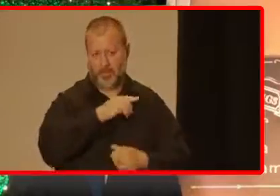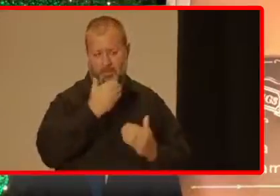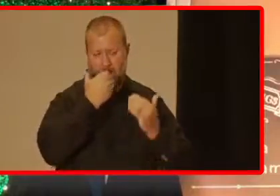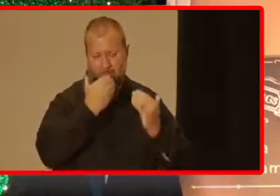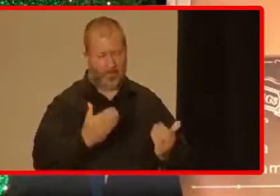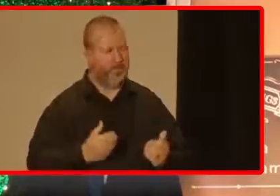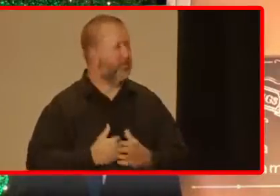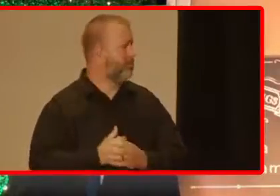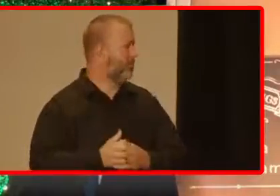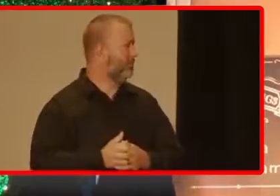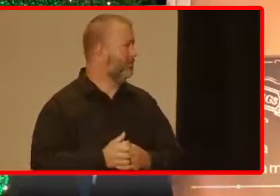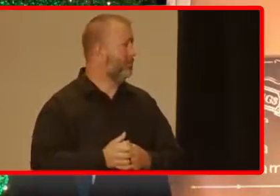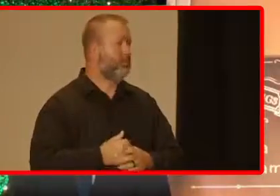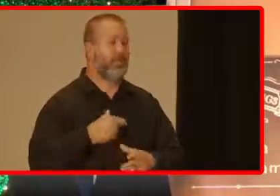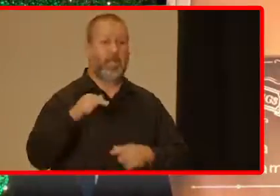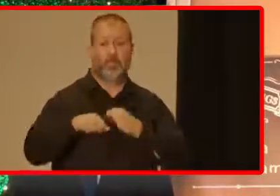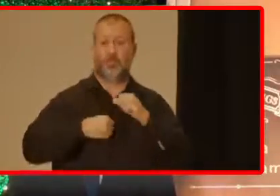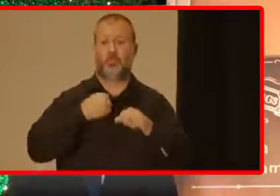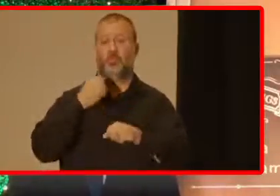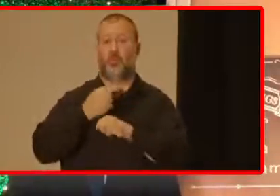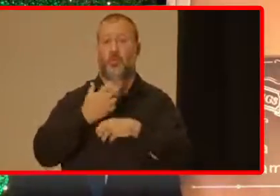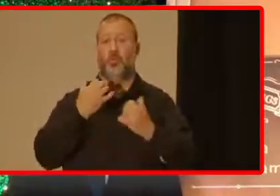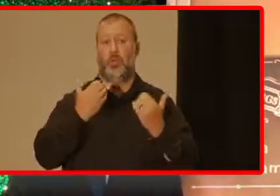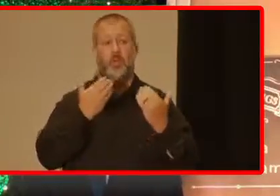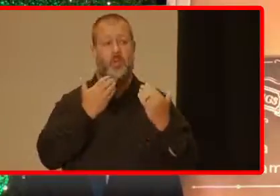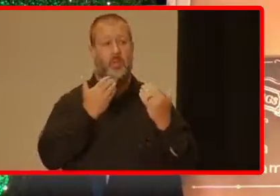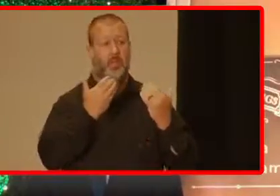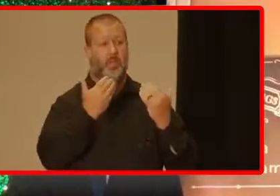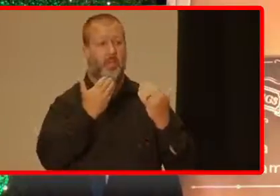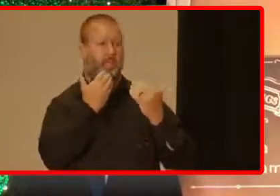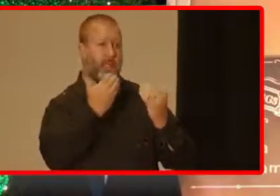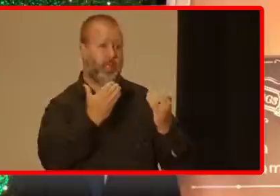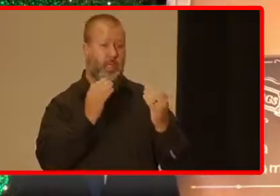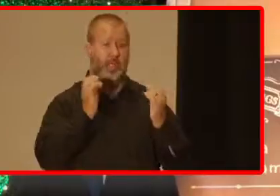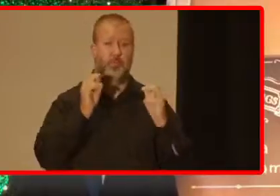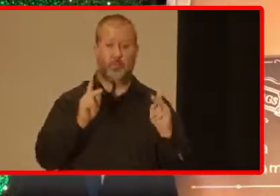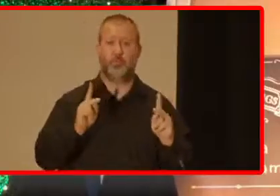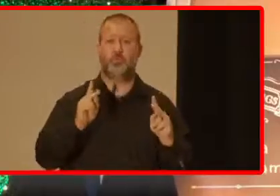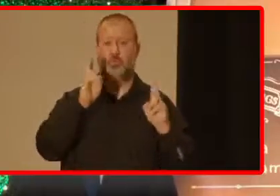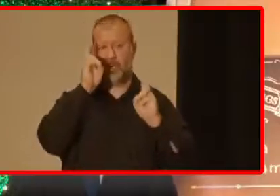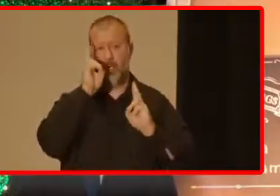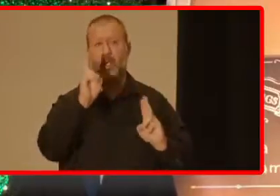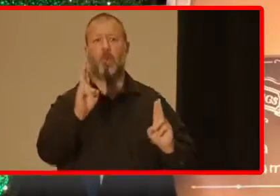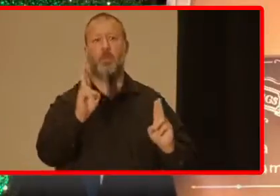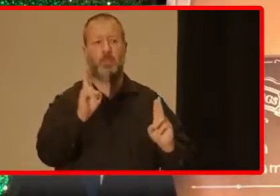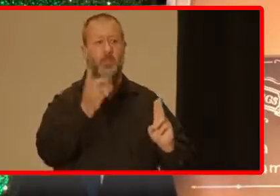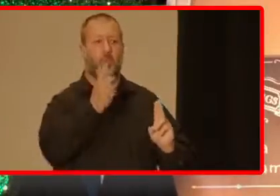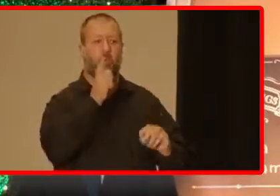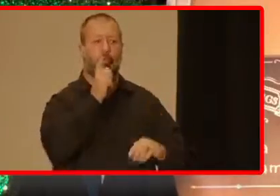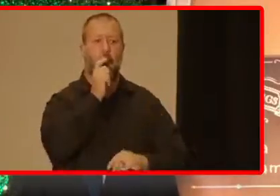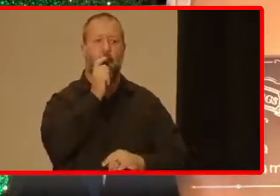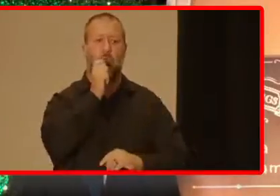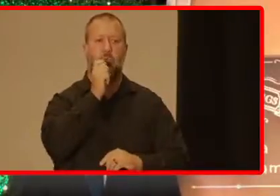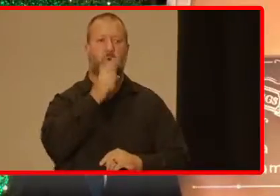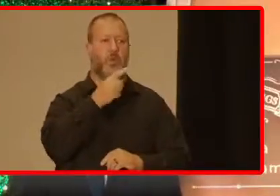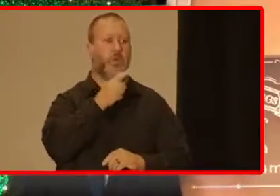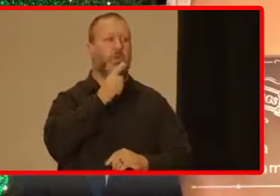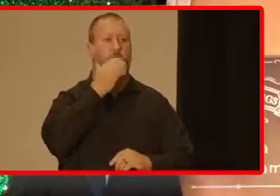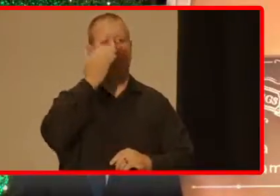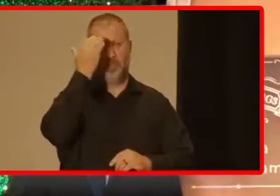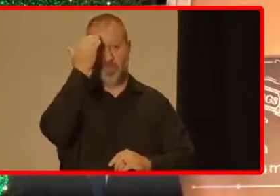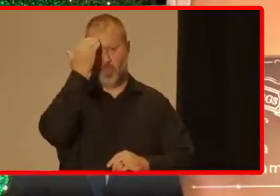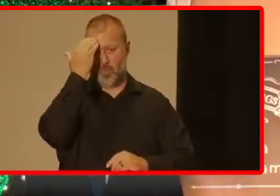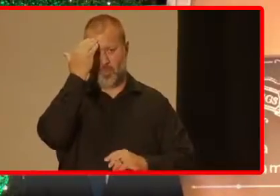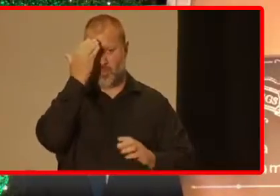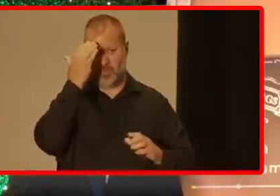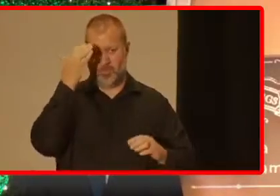This year, we'd like to have the honor to someone who she does not know she's